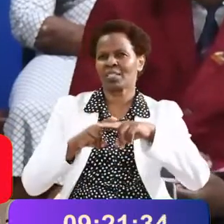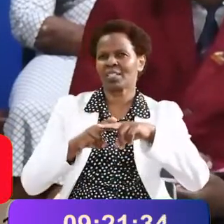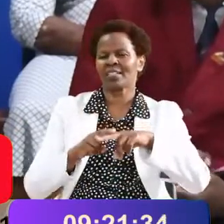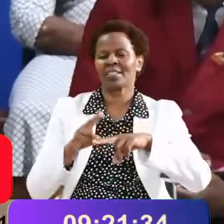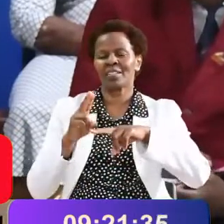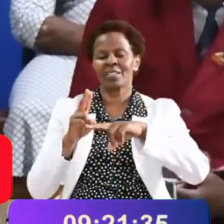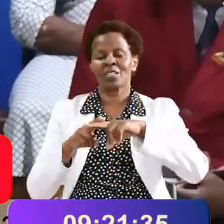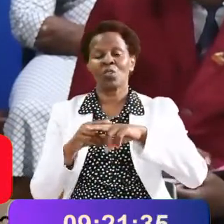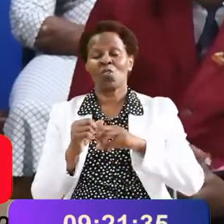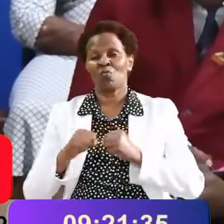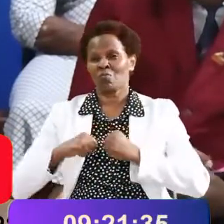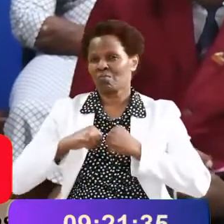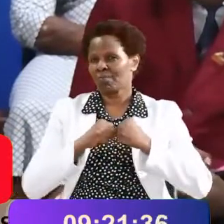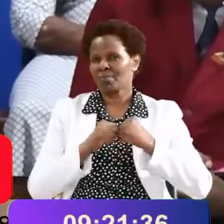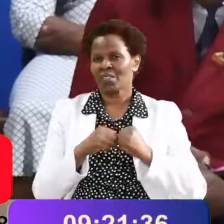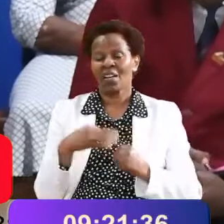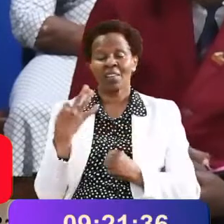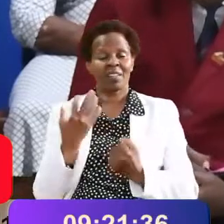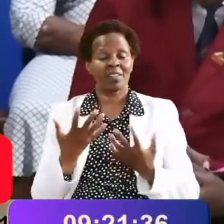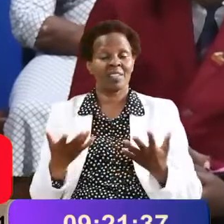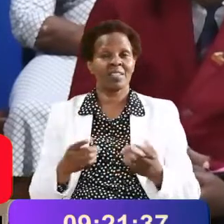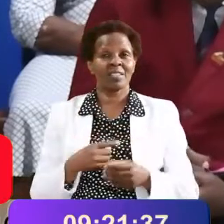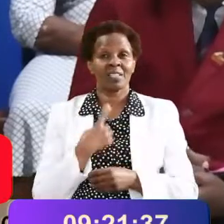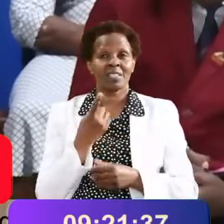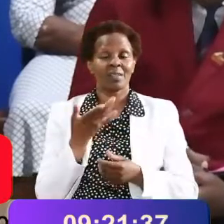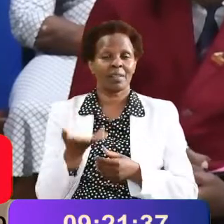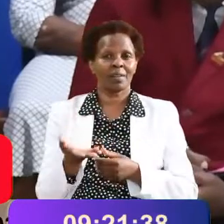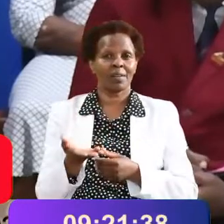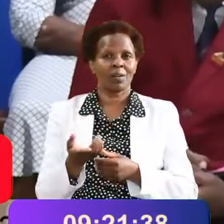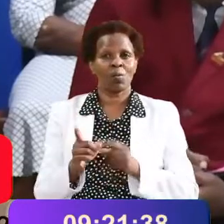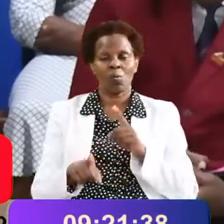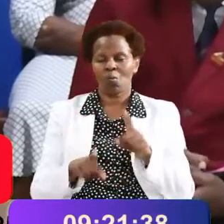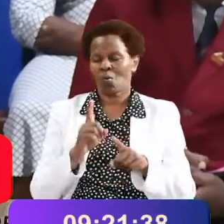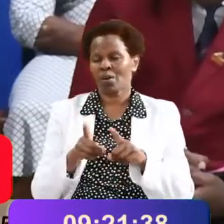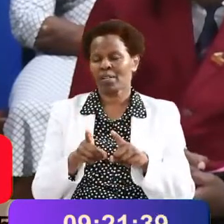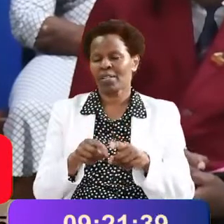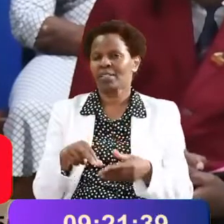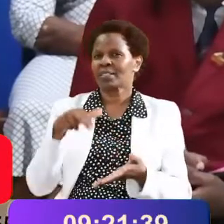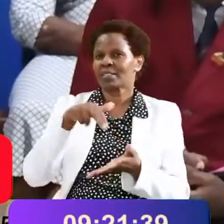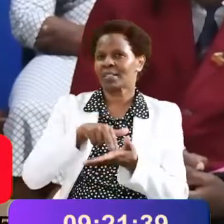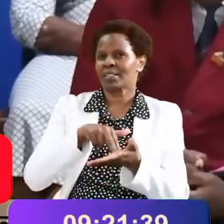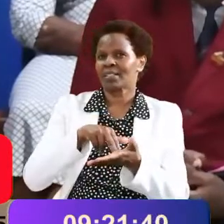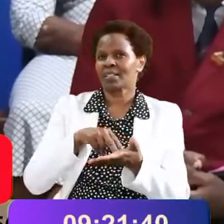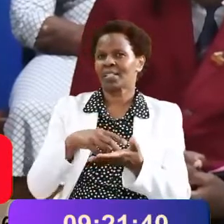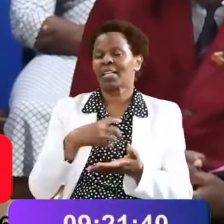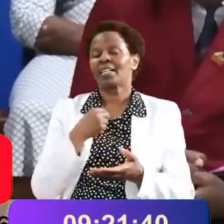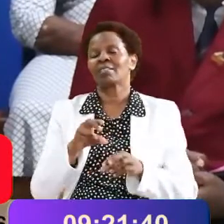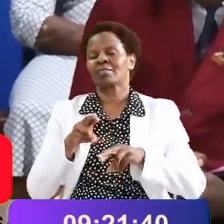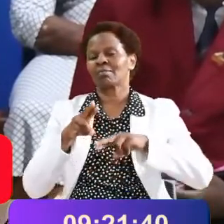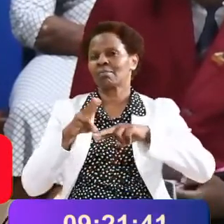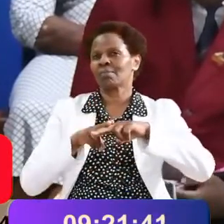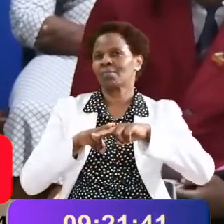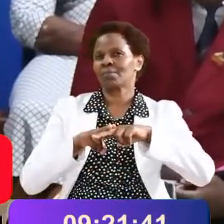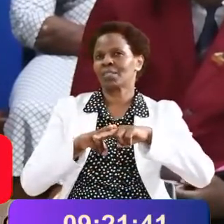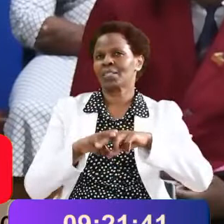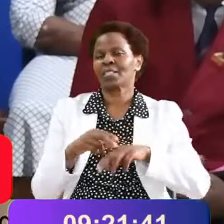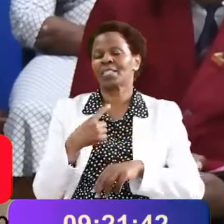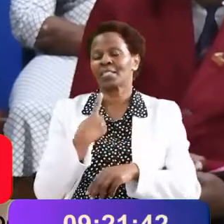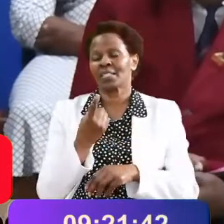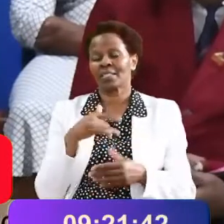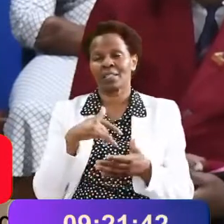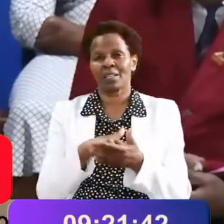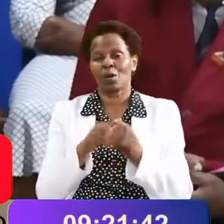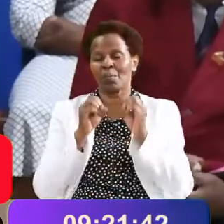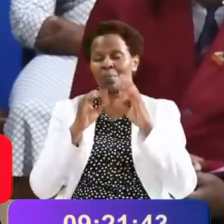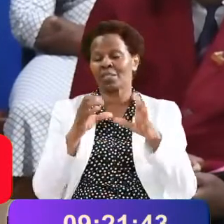scornful. There are three things that have been mentioned: walking, studying, and sitting. And he's saying that blessed is the